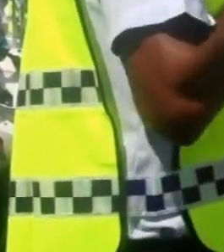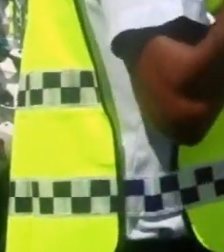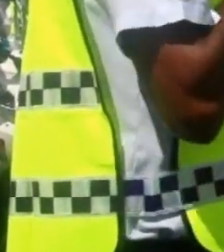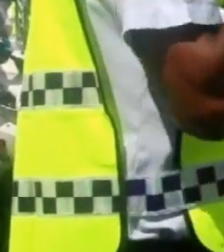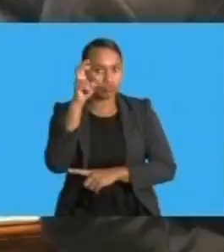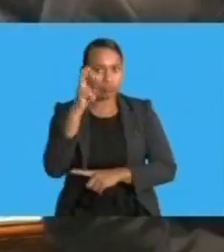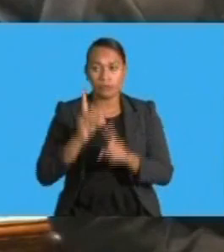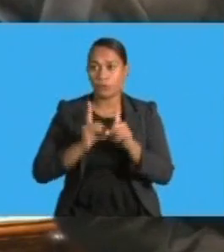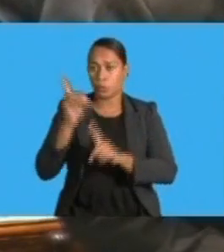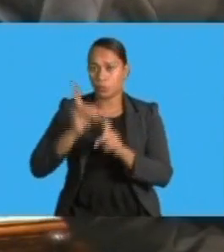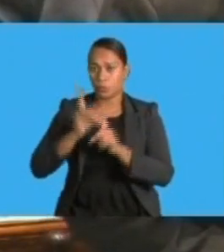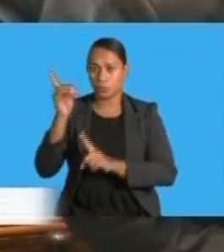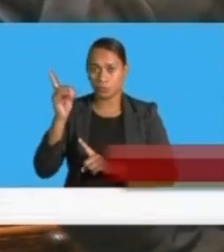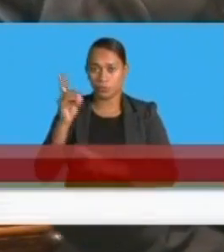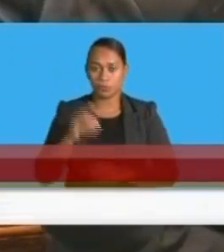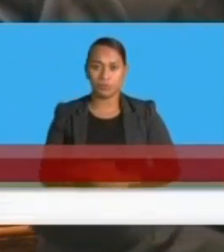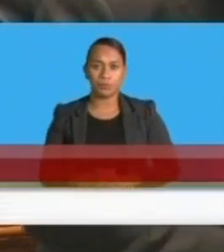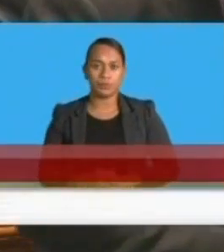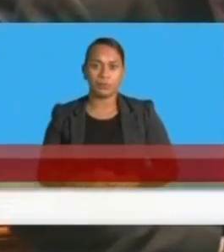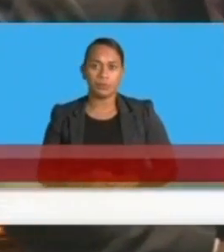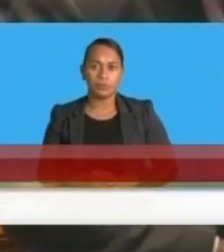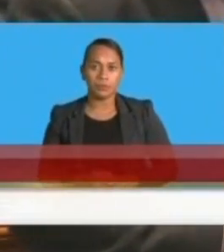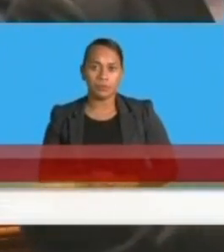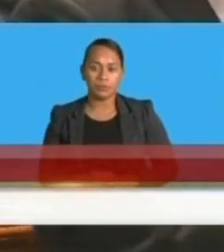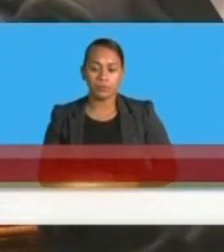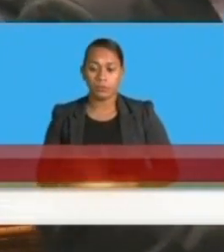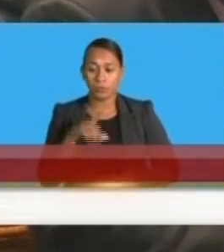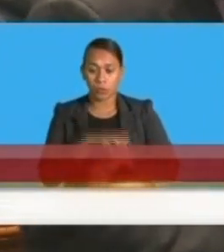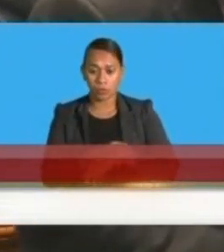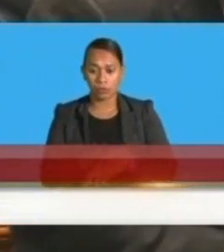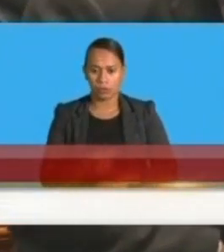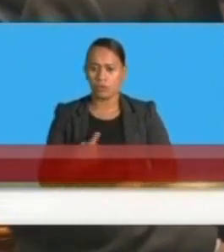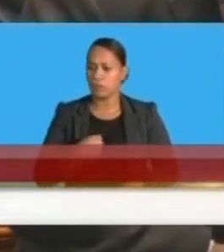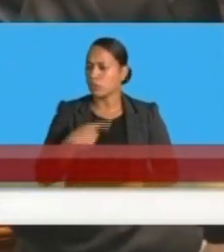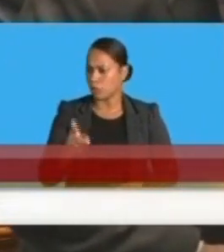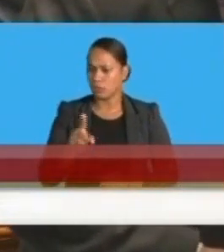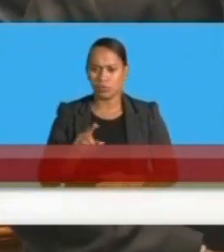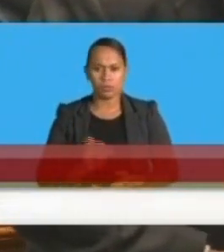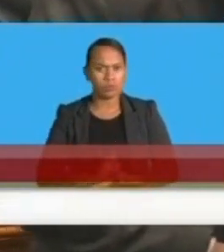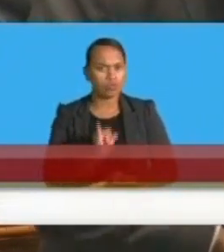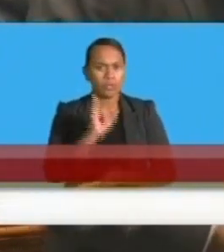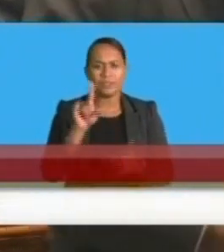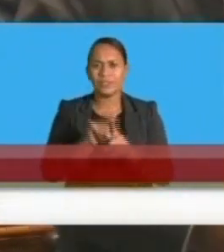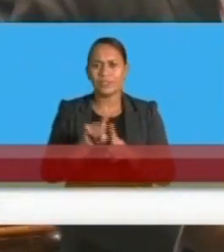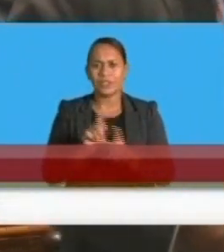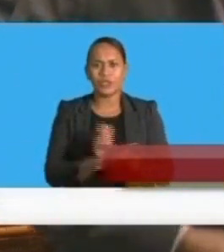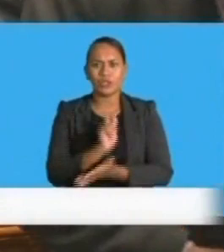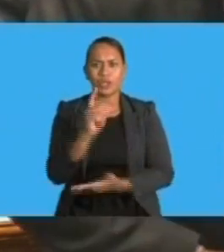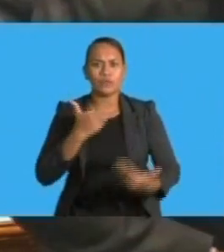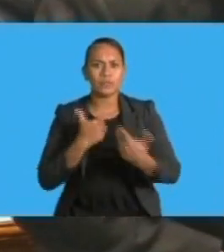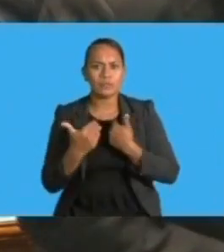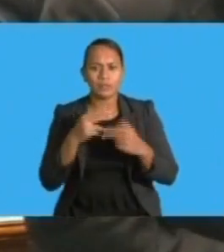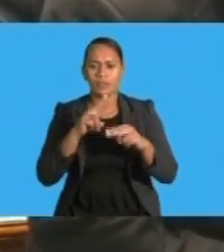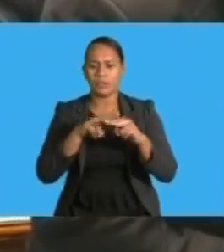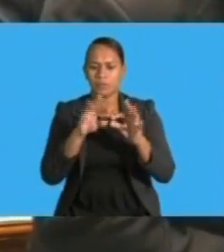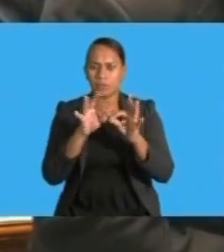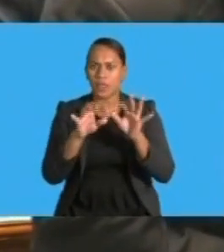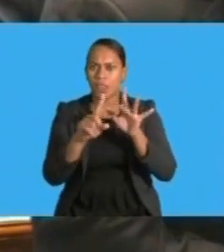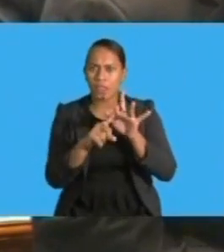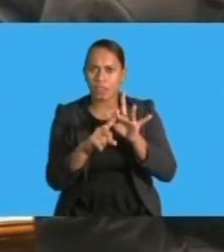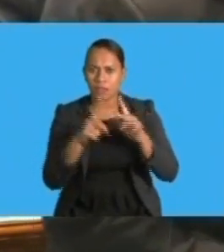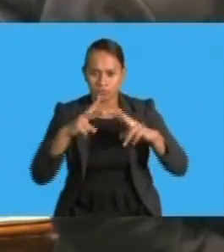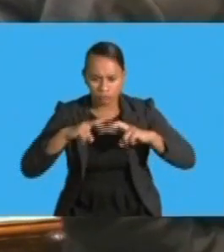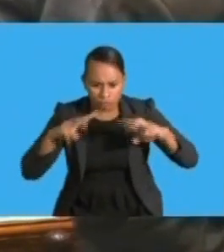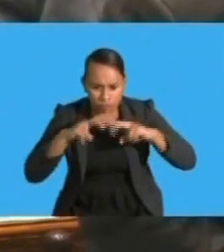framework. Police officers have been sent to institutions such as the FBI Academy in Washington,